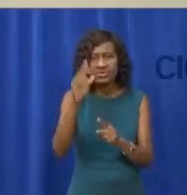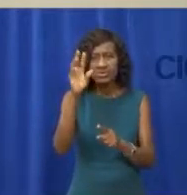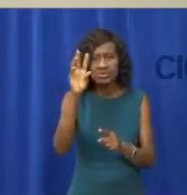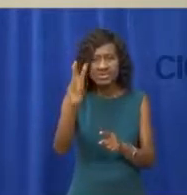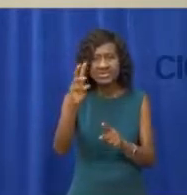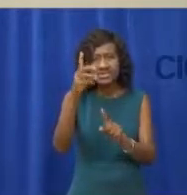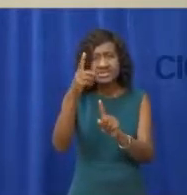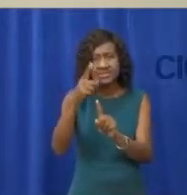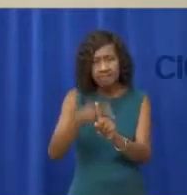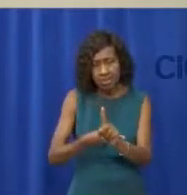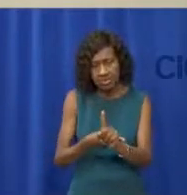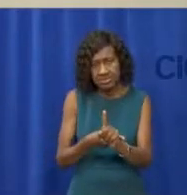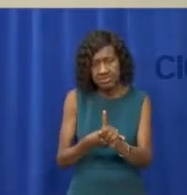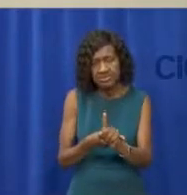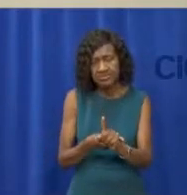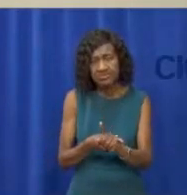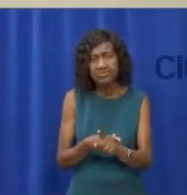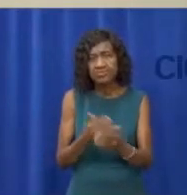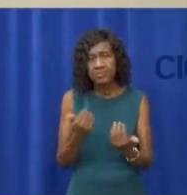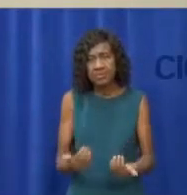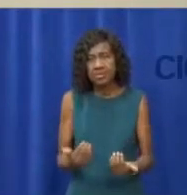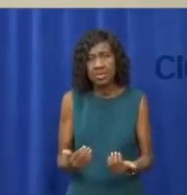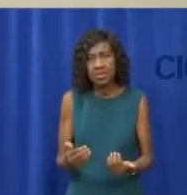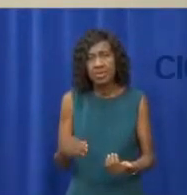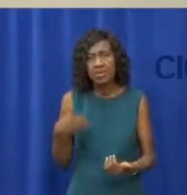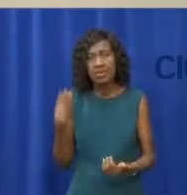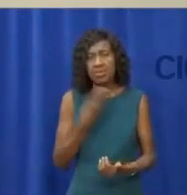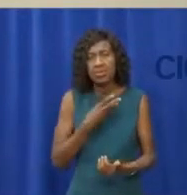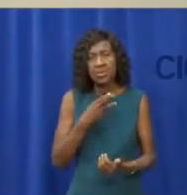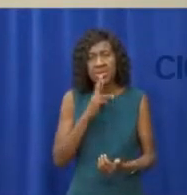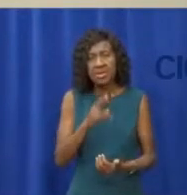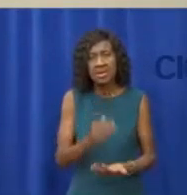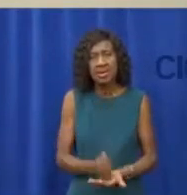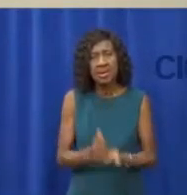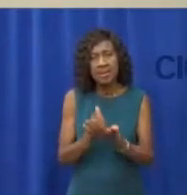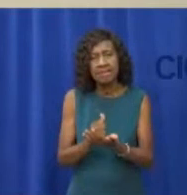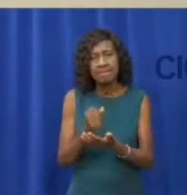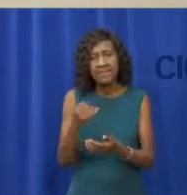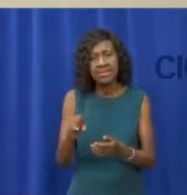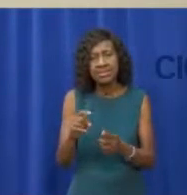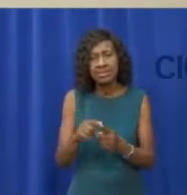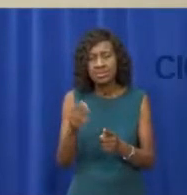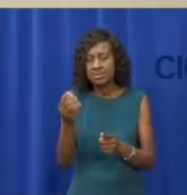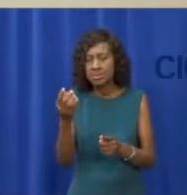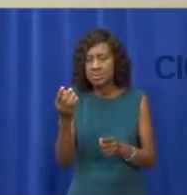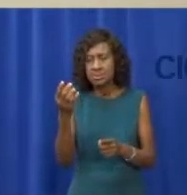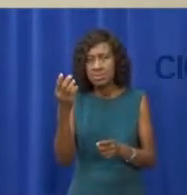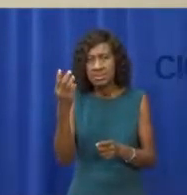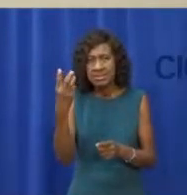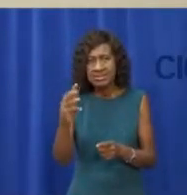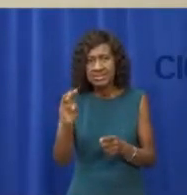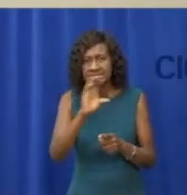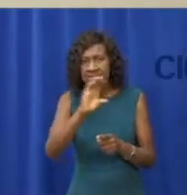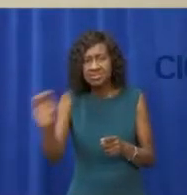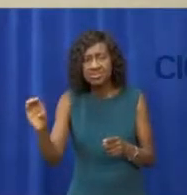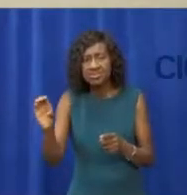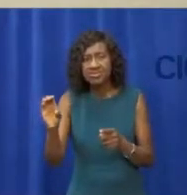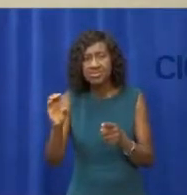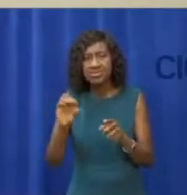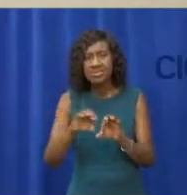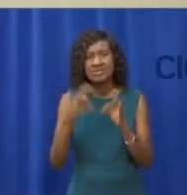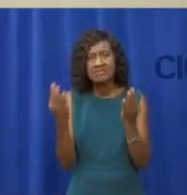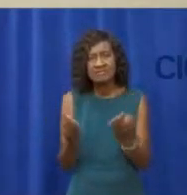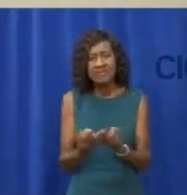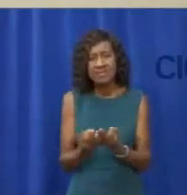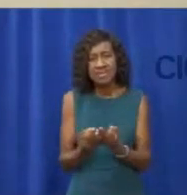We are currently providing services and assistance to 1,653 families, consisting